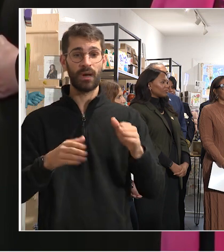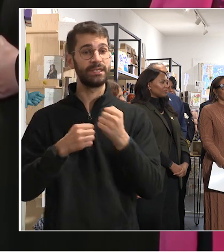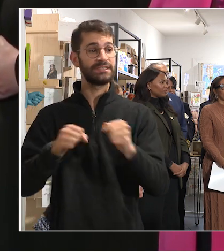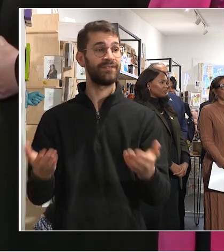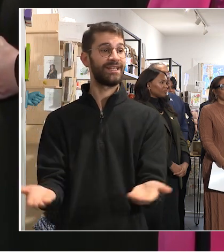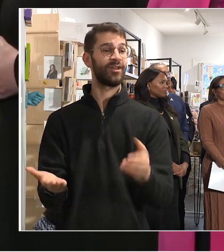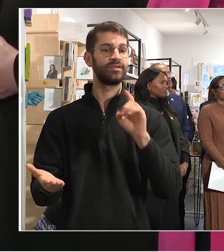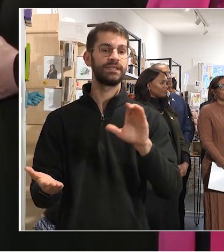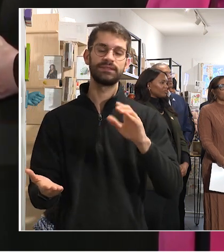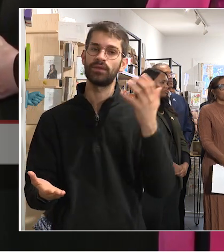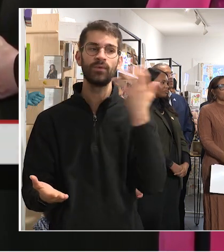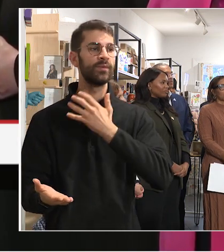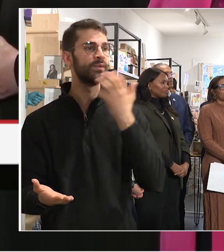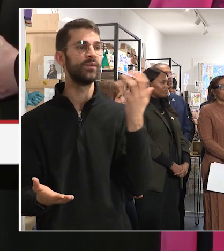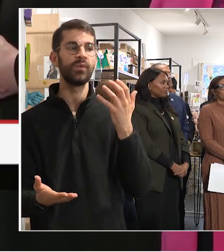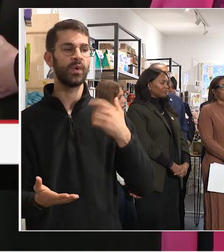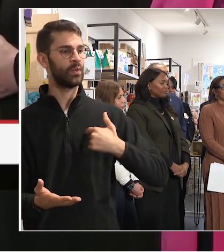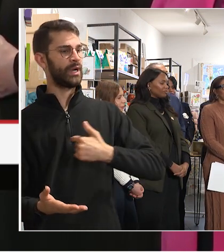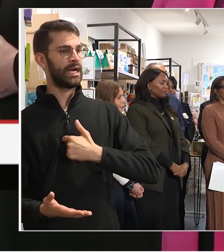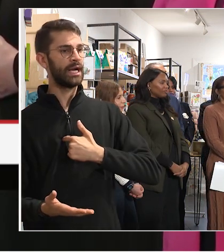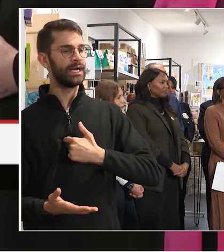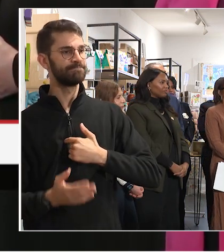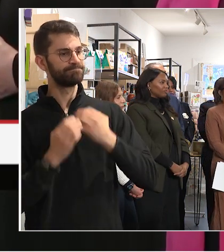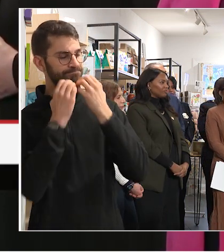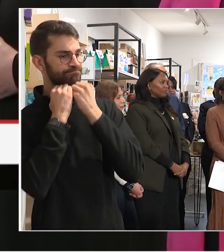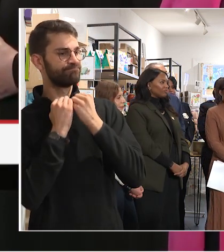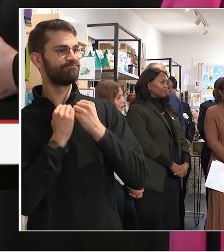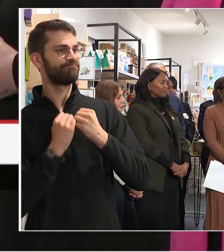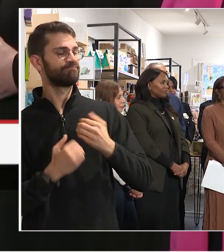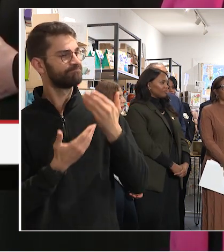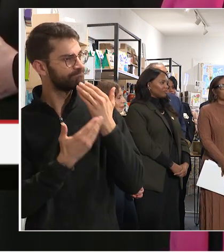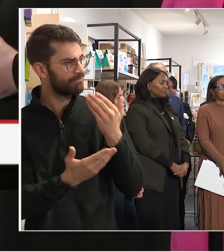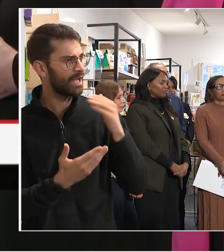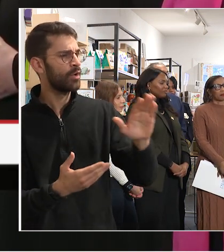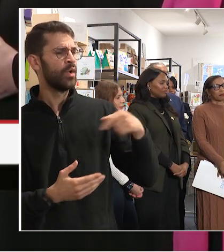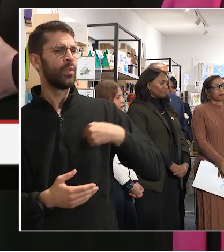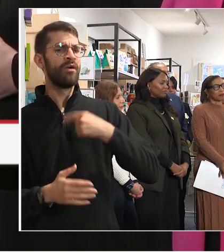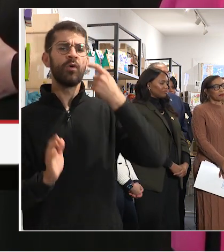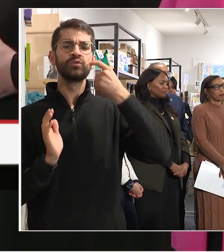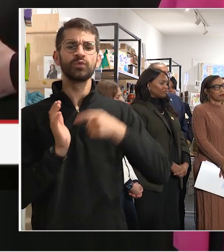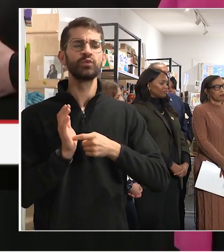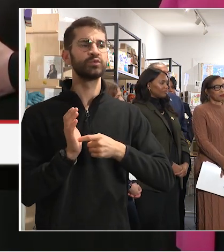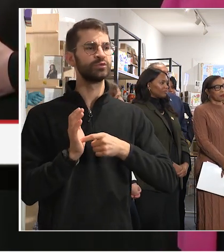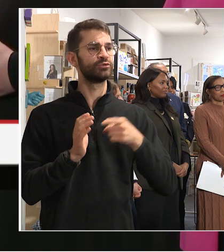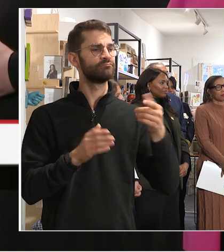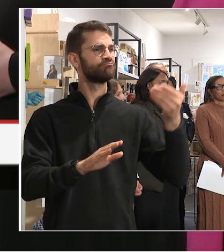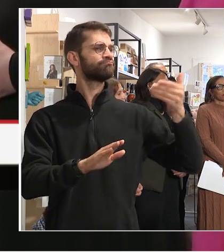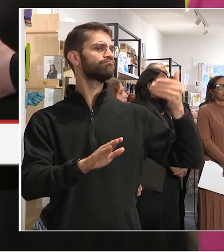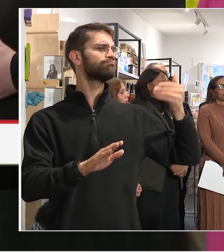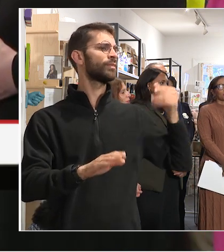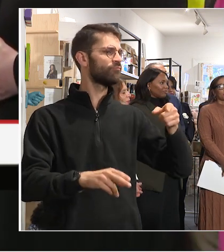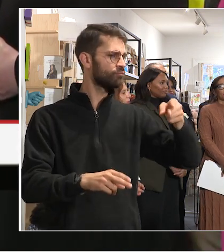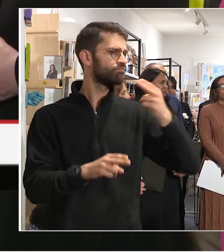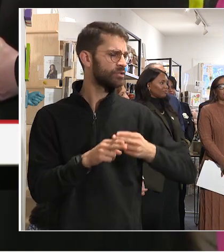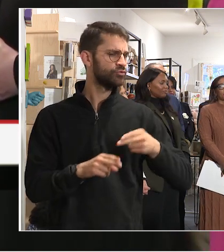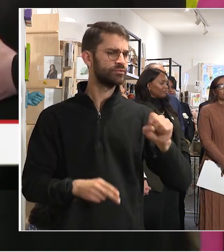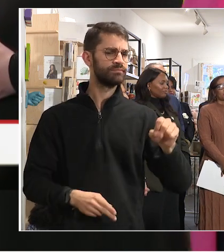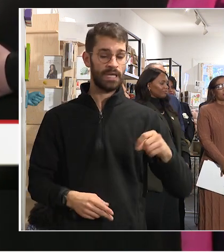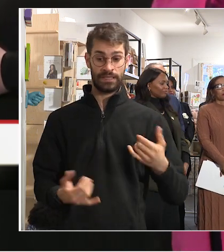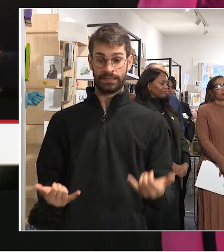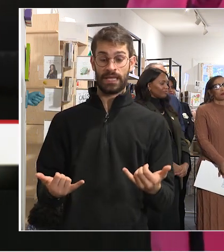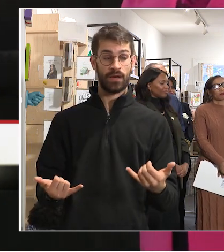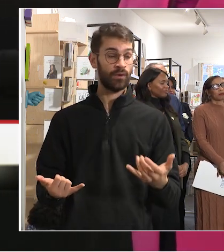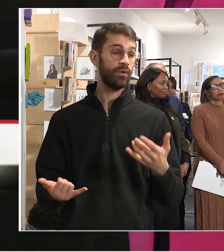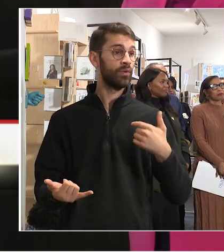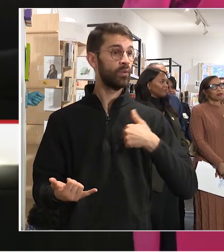Columbia is certainly one that we hold very near and dear to our hearts. And as you've stated to us before, yes, we are at a